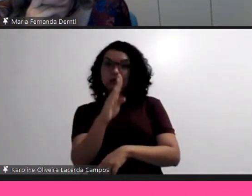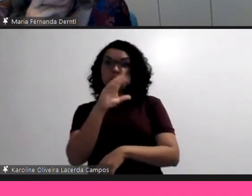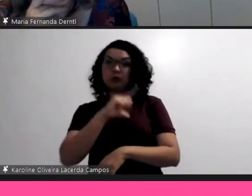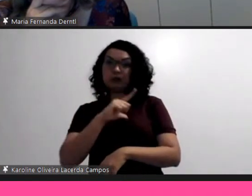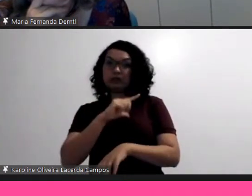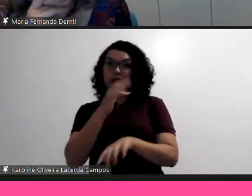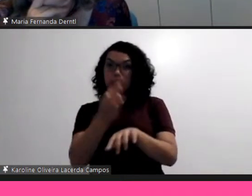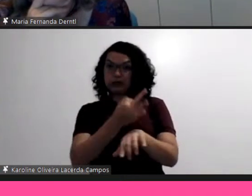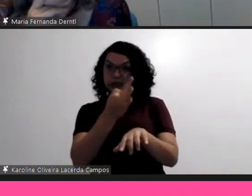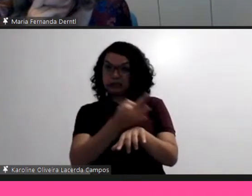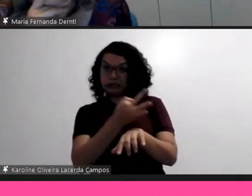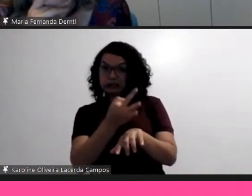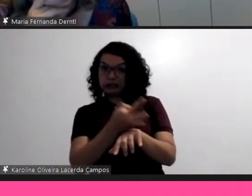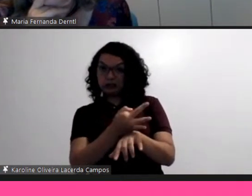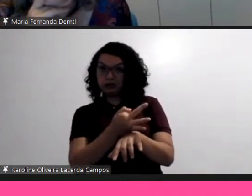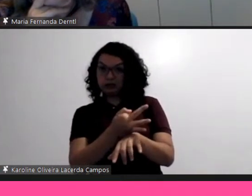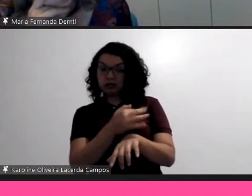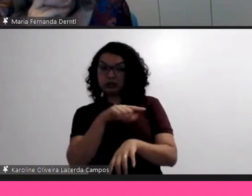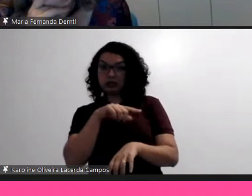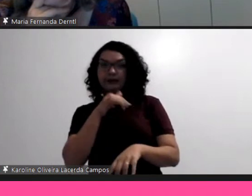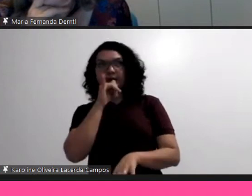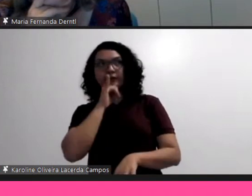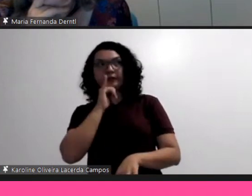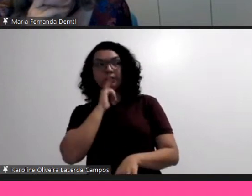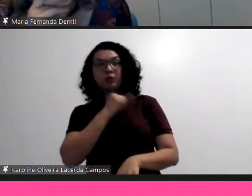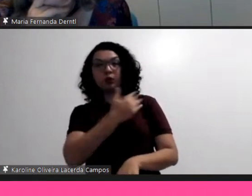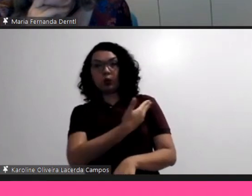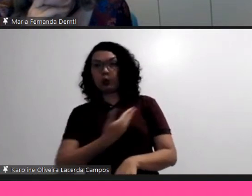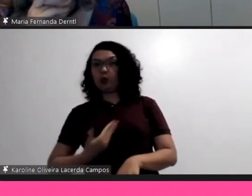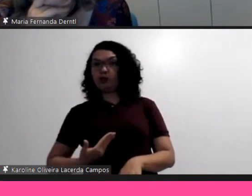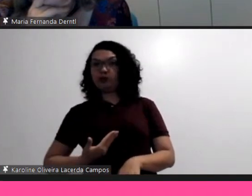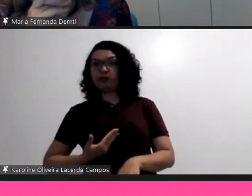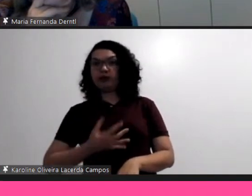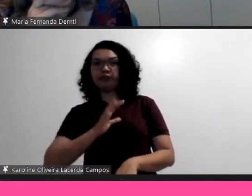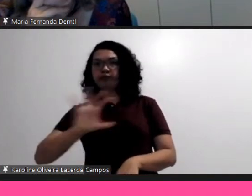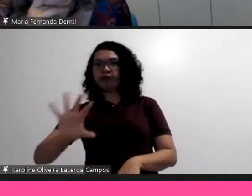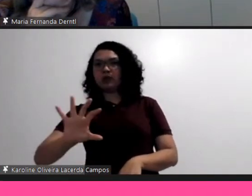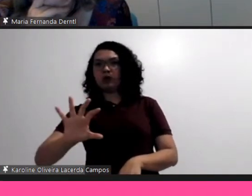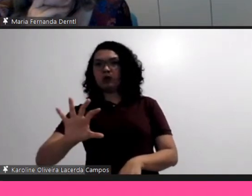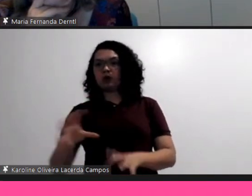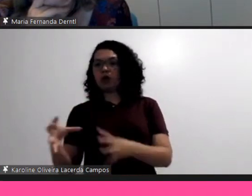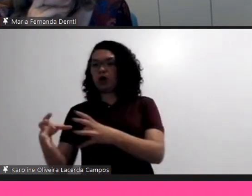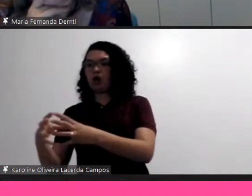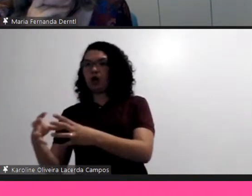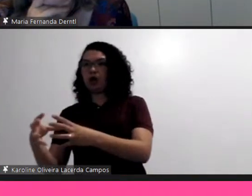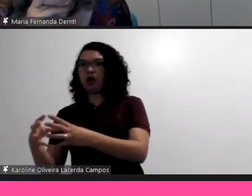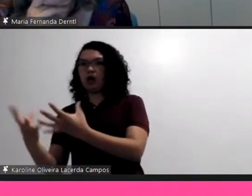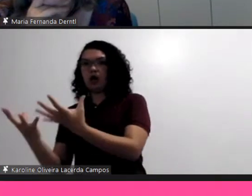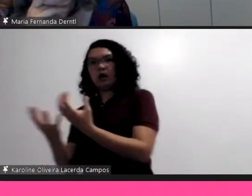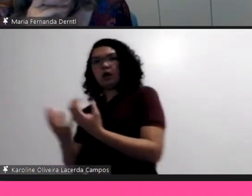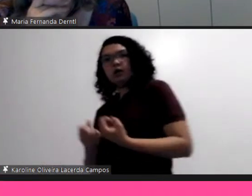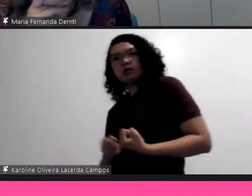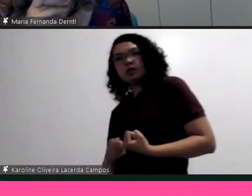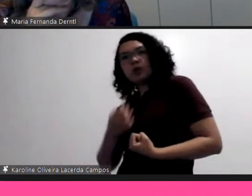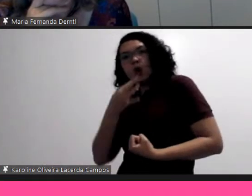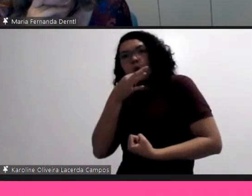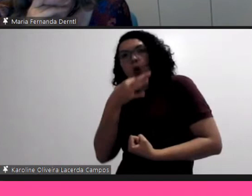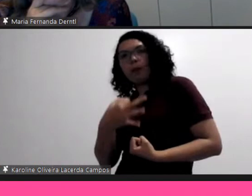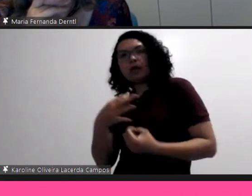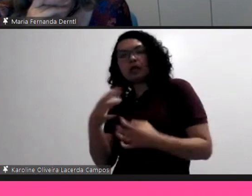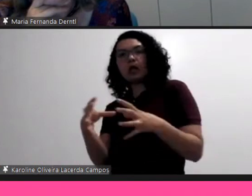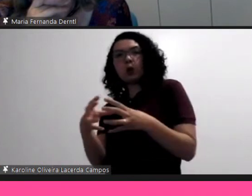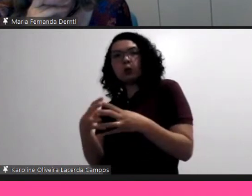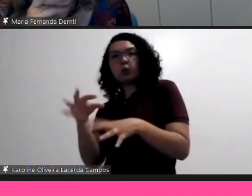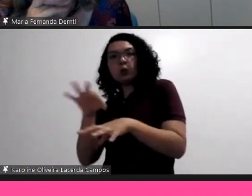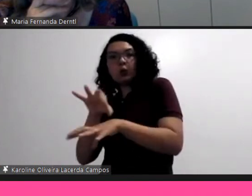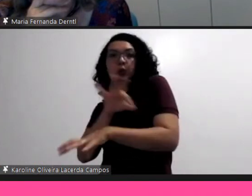for engagement. And right now we have to work as advocates. And unfortunately, design plays very little role in it, but that is where